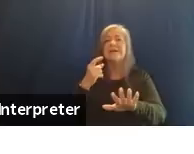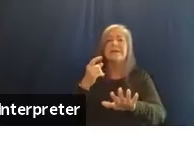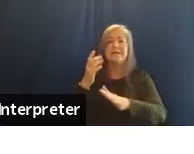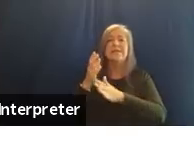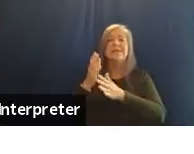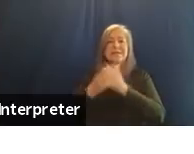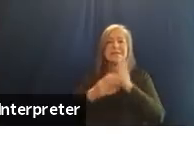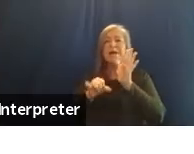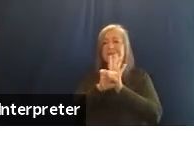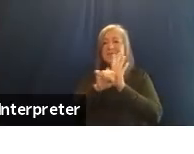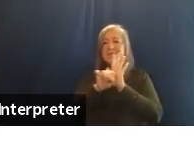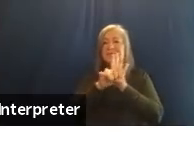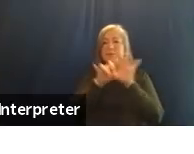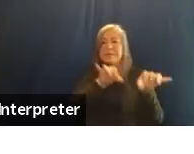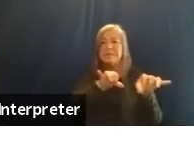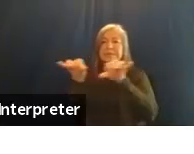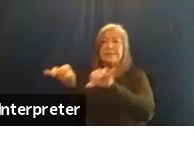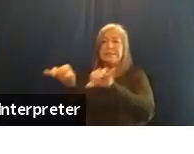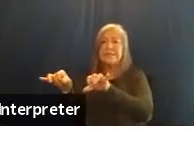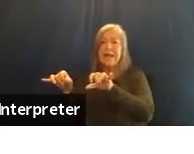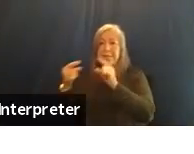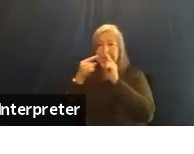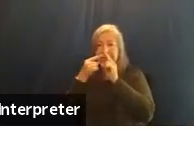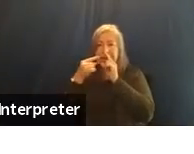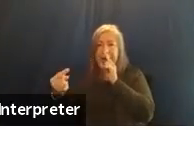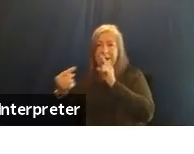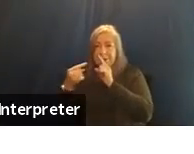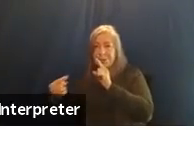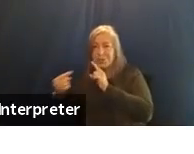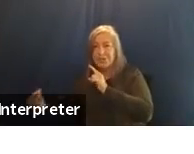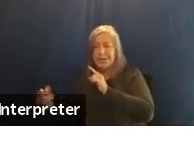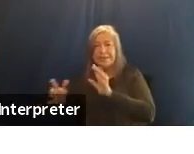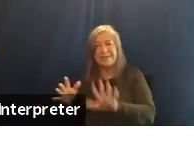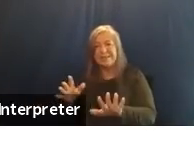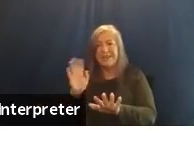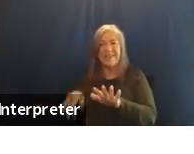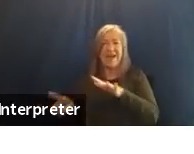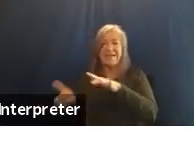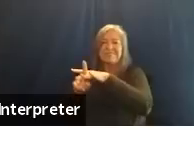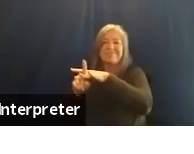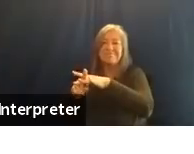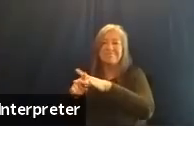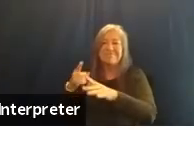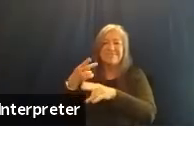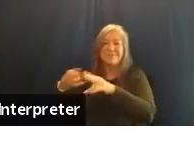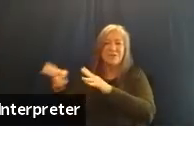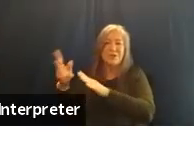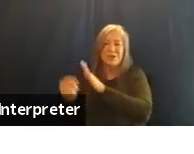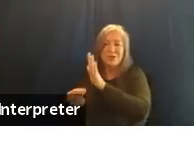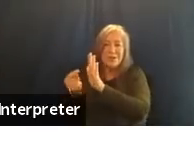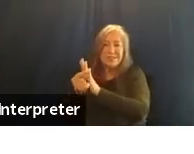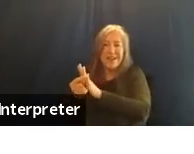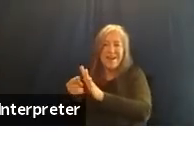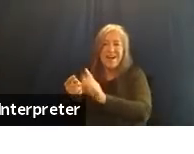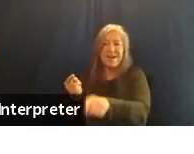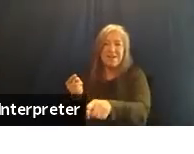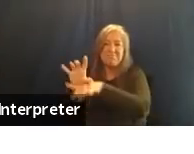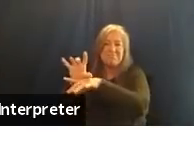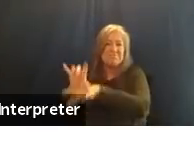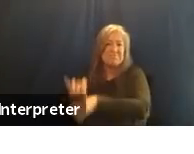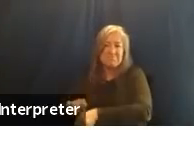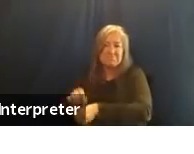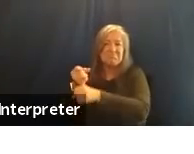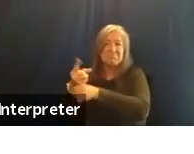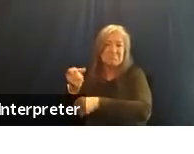to be understanding that people sometimes have things that just come seasonally. There's a series of questions here, whether or not you're gonna be working on site